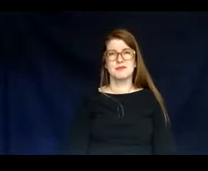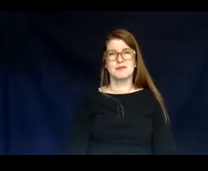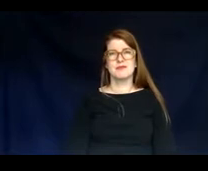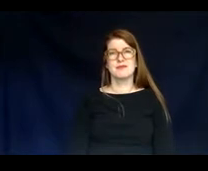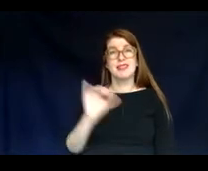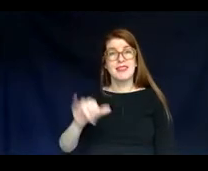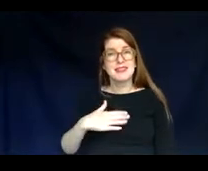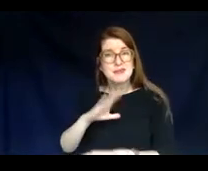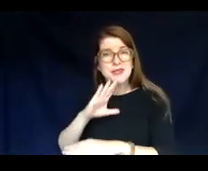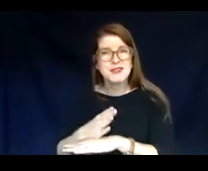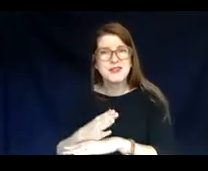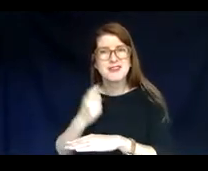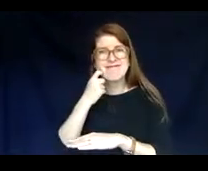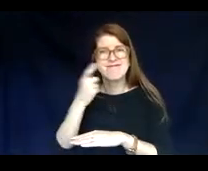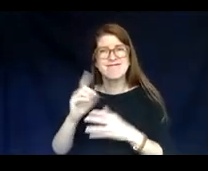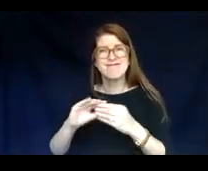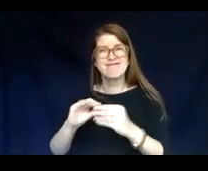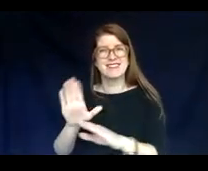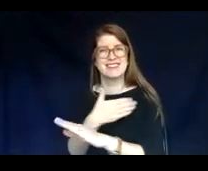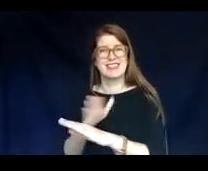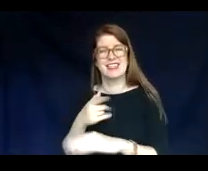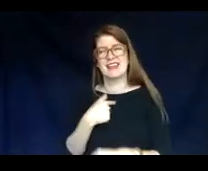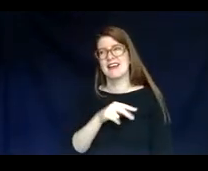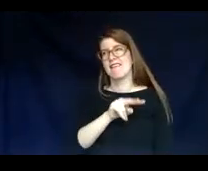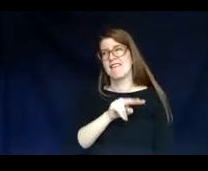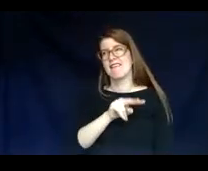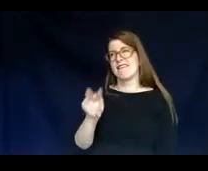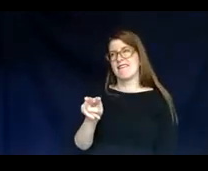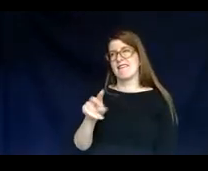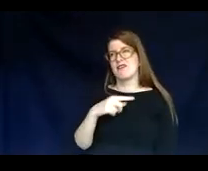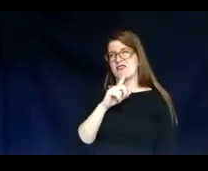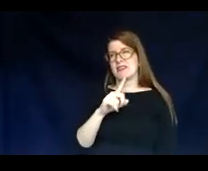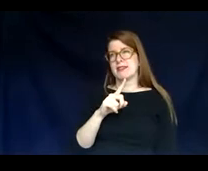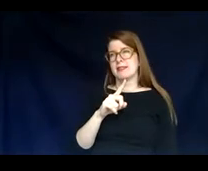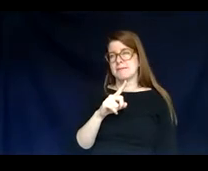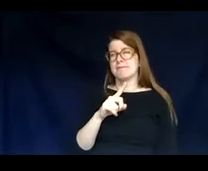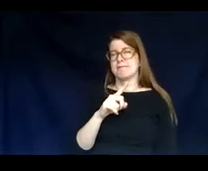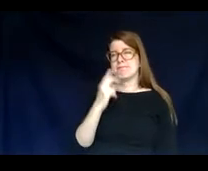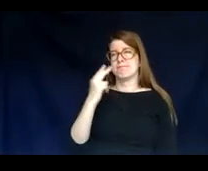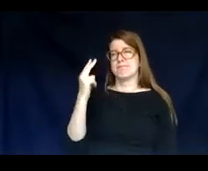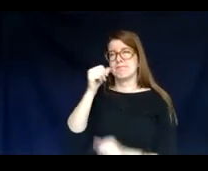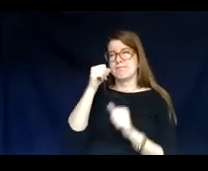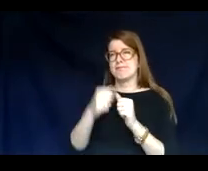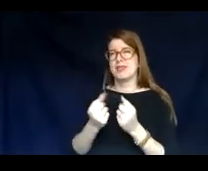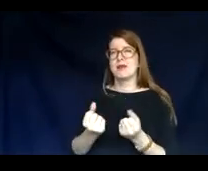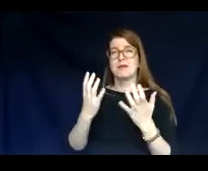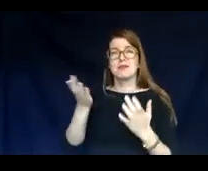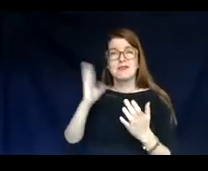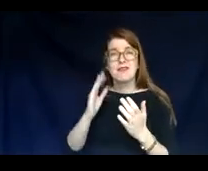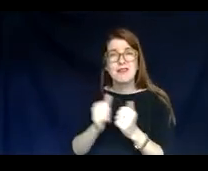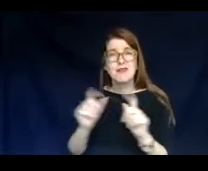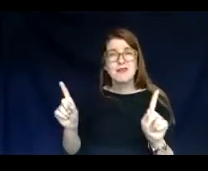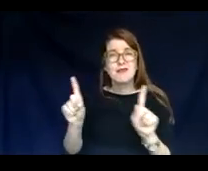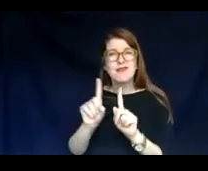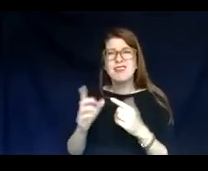As my daughter was singing that song, I just was reminded of how much God was with us, even in the moments we